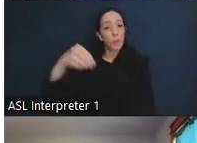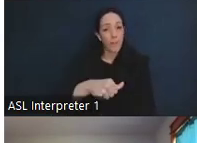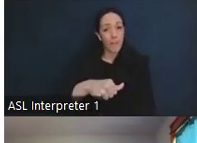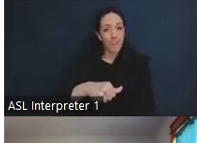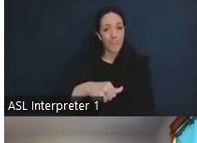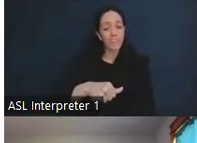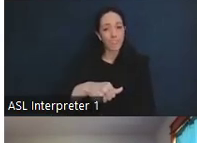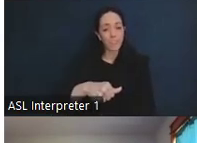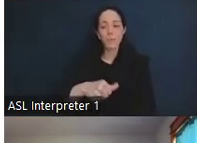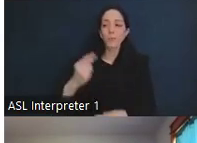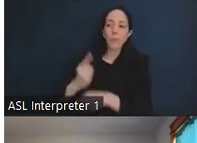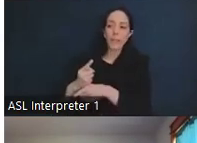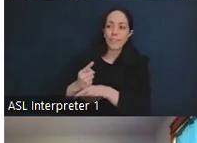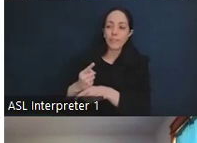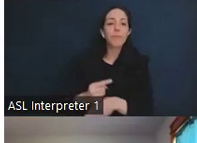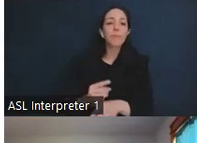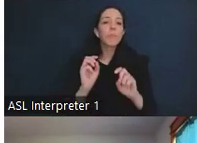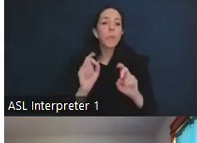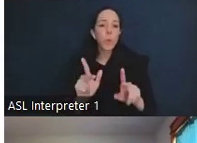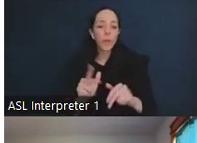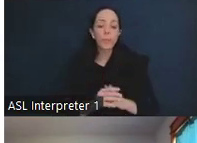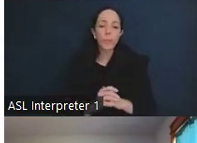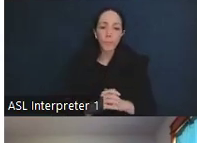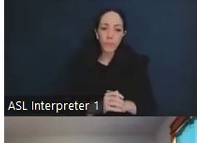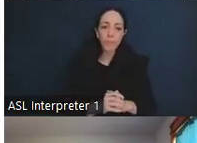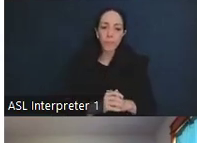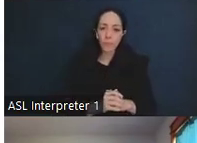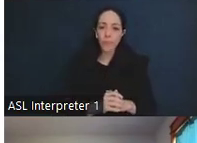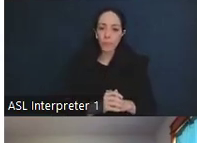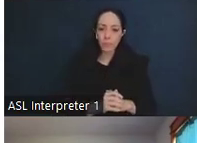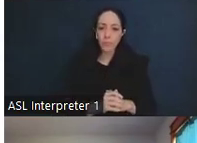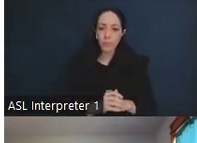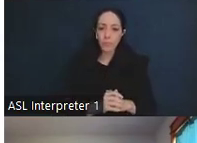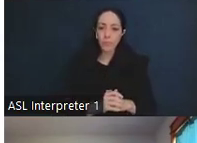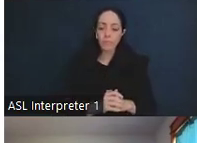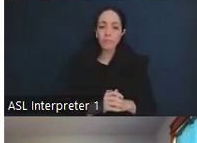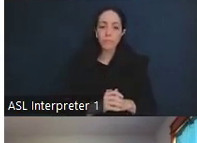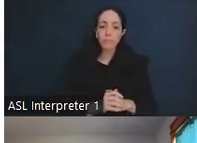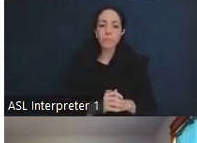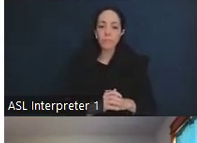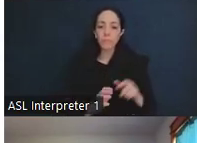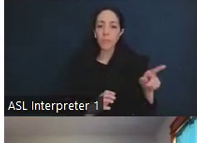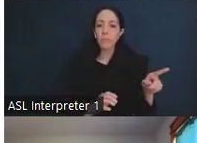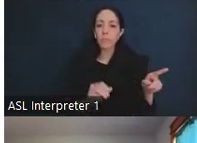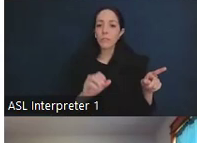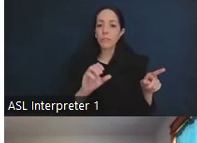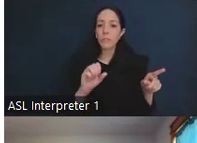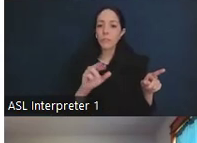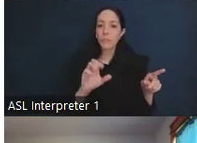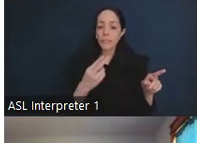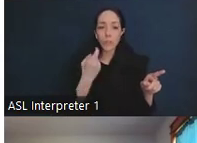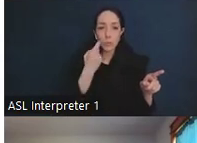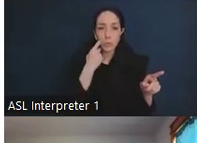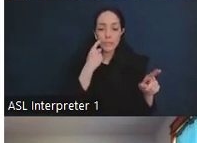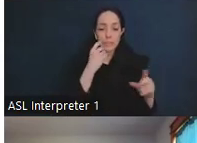Okay. So based on the questions Sarah has posted of what meetings count, what